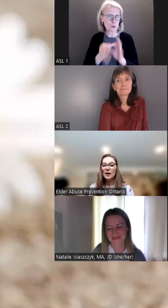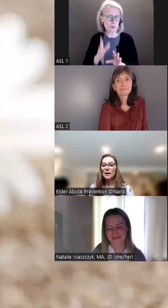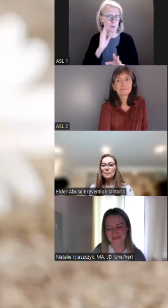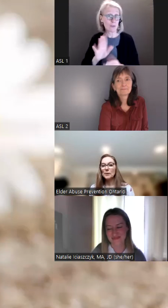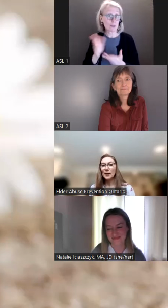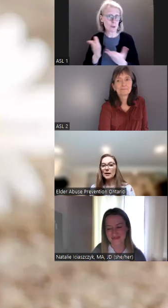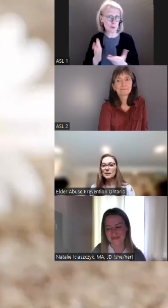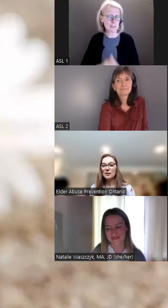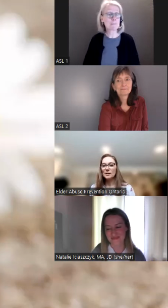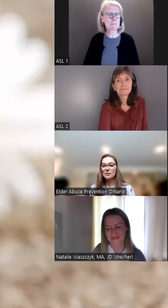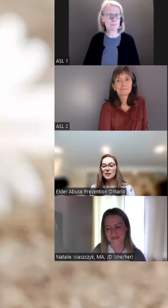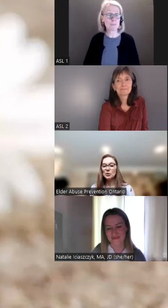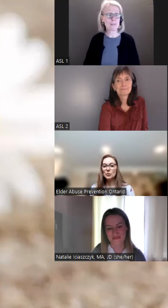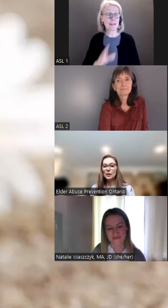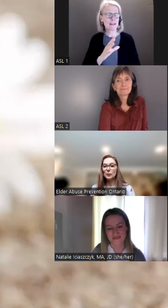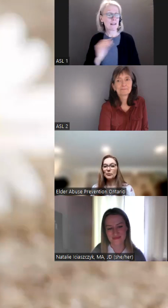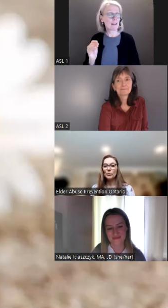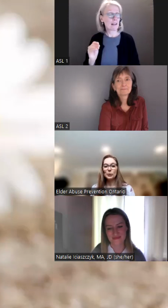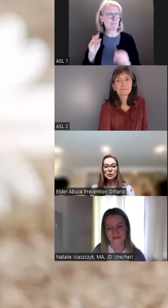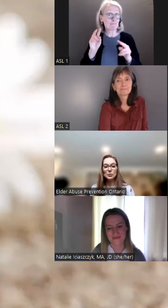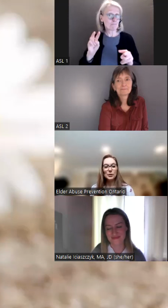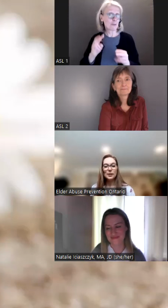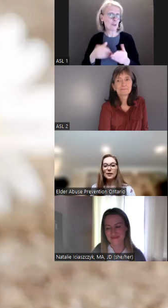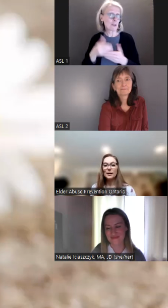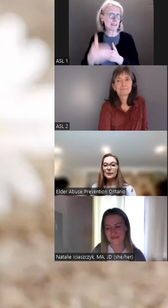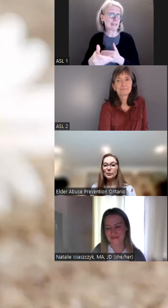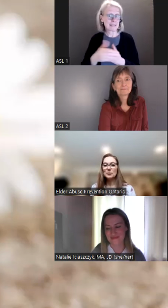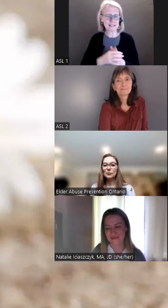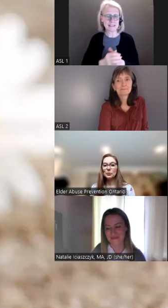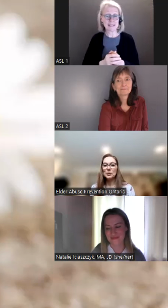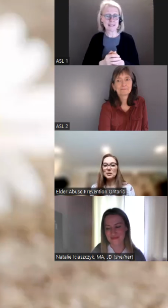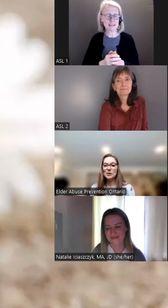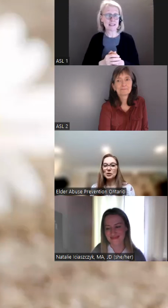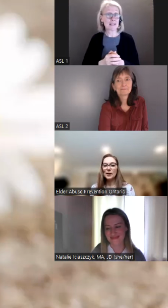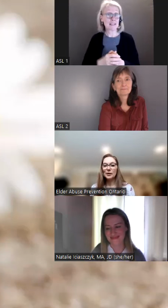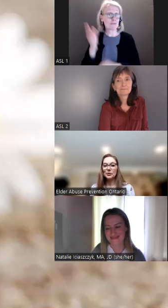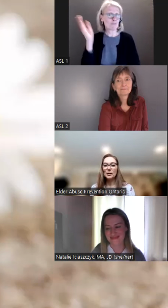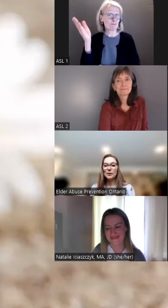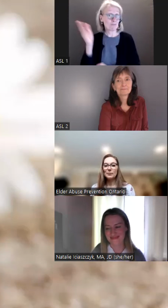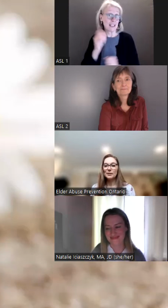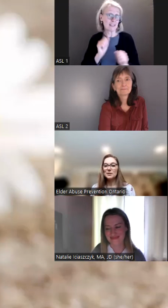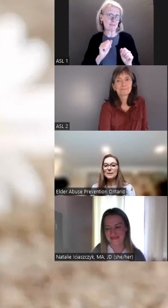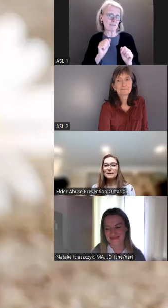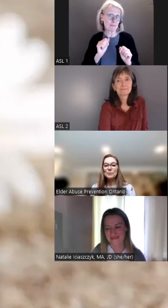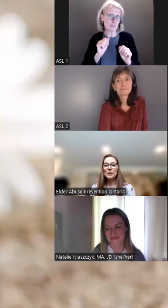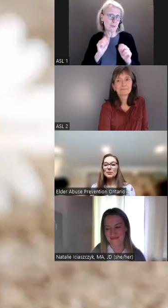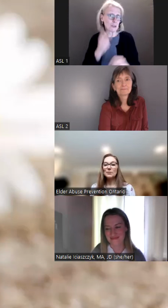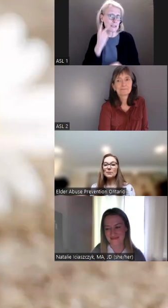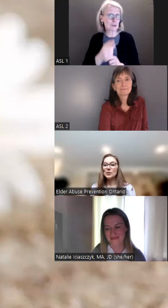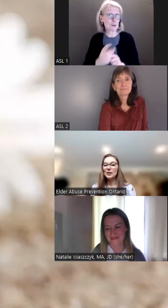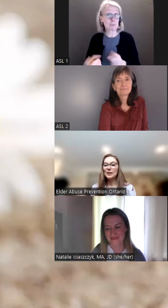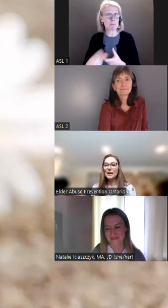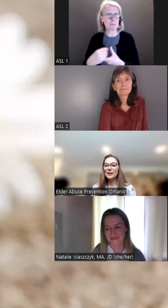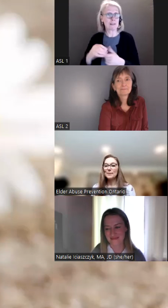services. And stay tuned, and we look forward to everyone's further participation at other coming events. Thank you